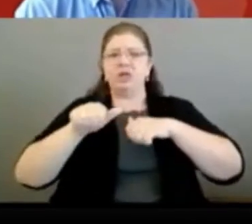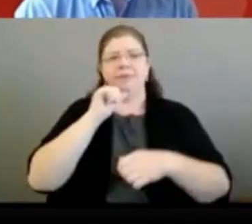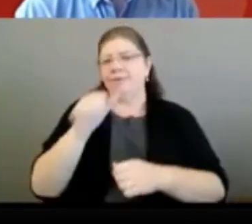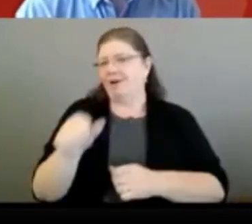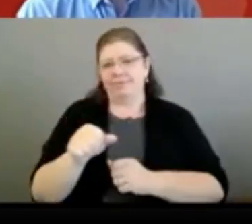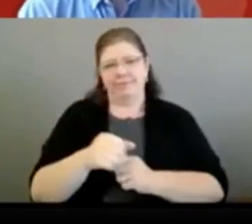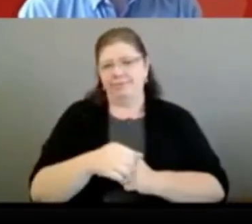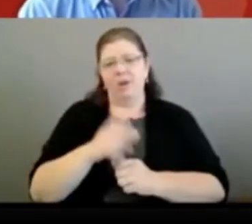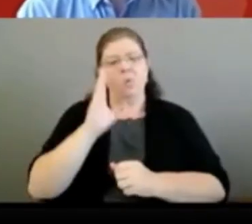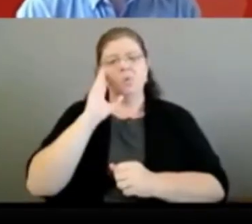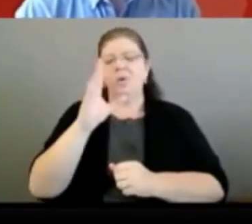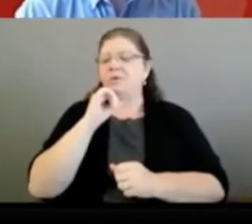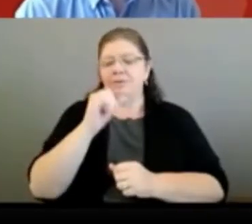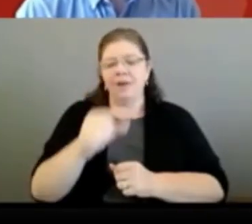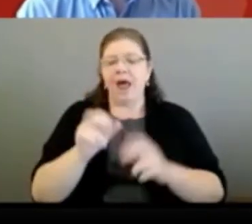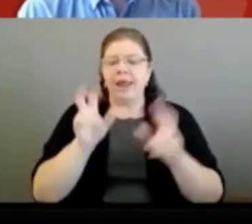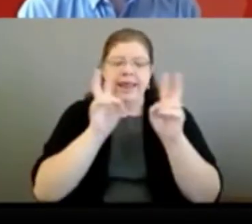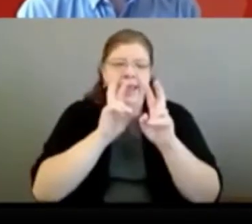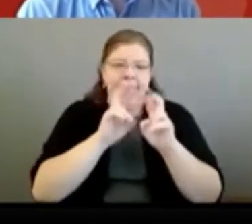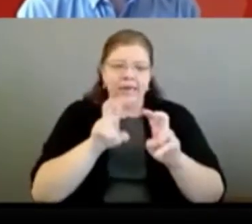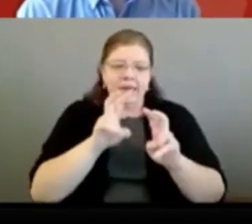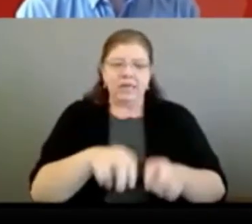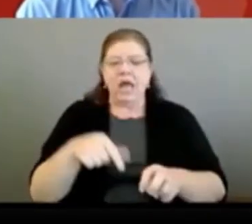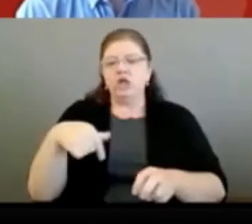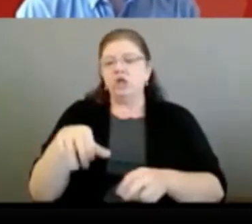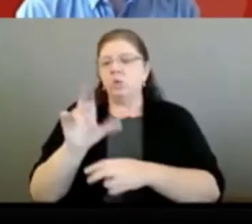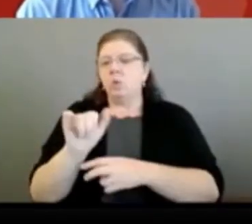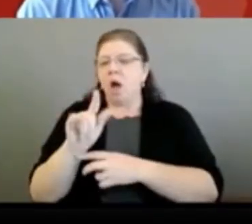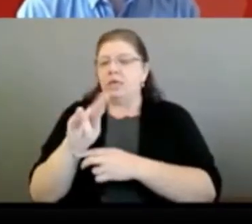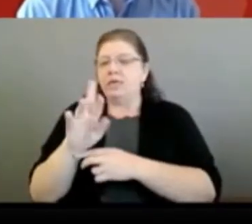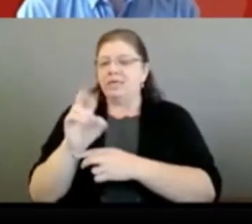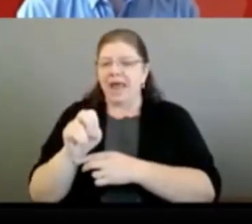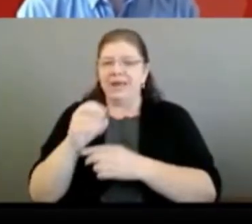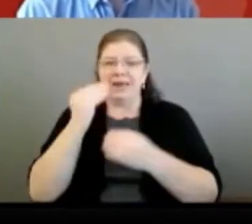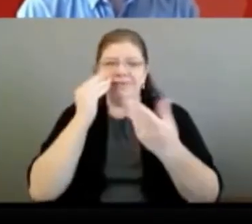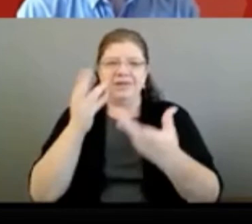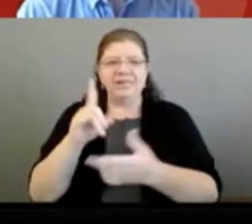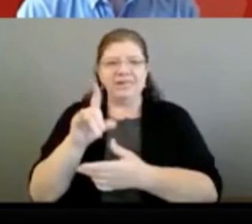to analyze qualitative data in the traditional way that you think it would.